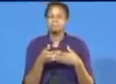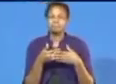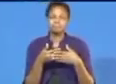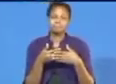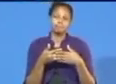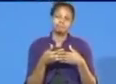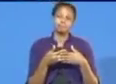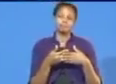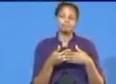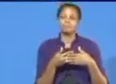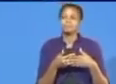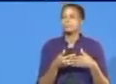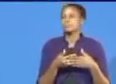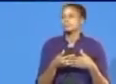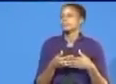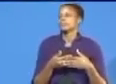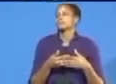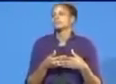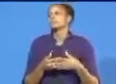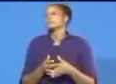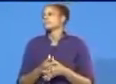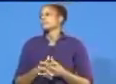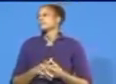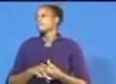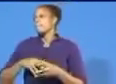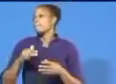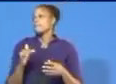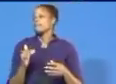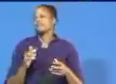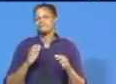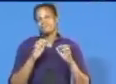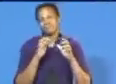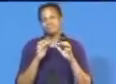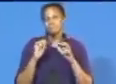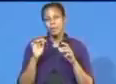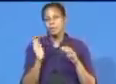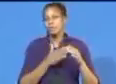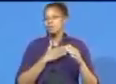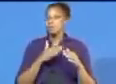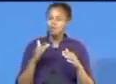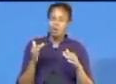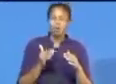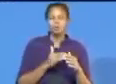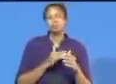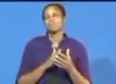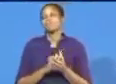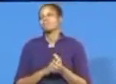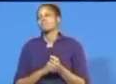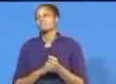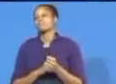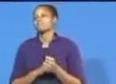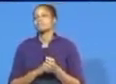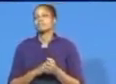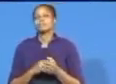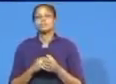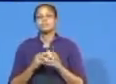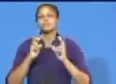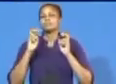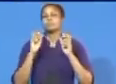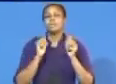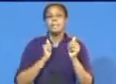done. They're playing a song. They're singing a song. Pass me